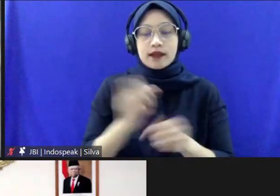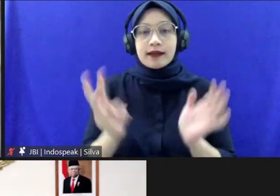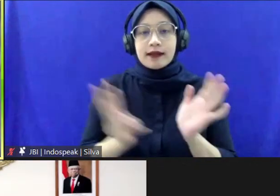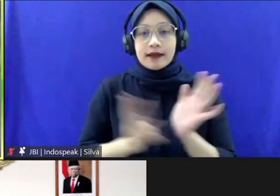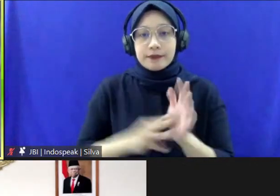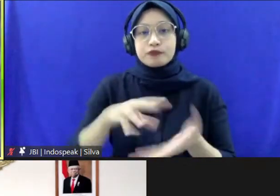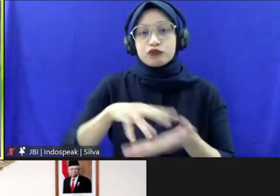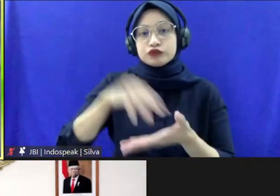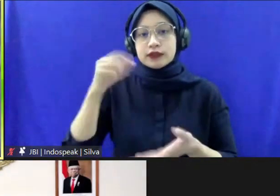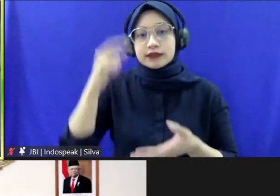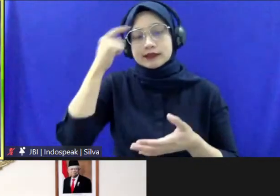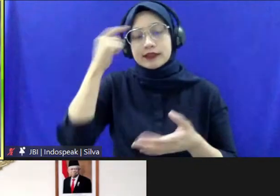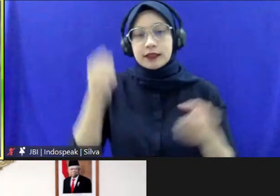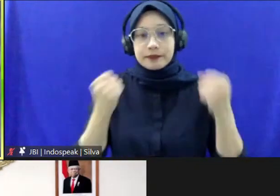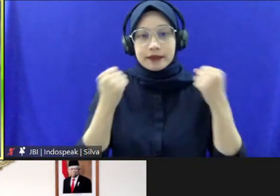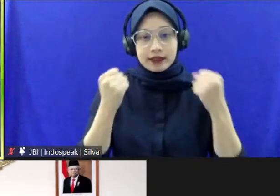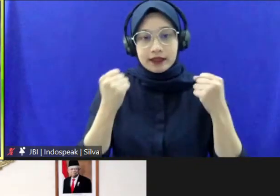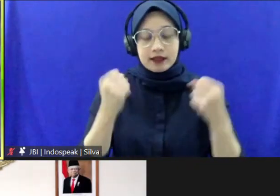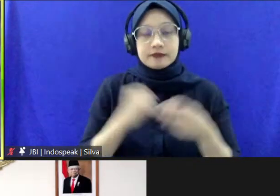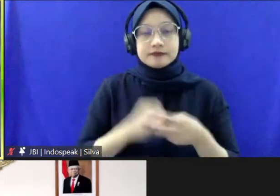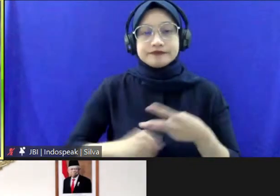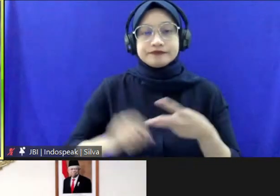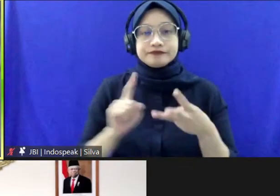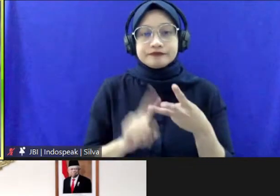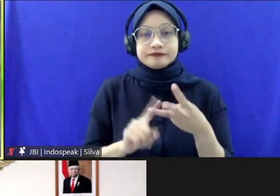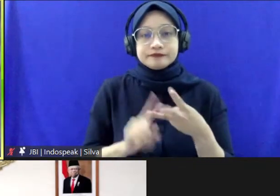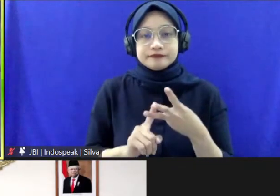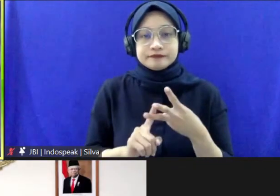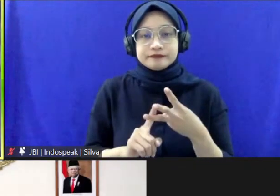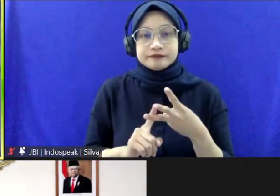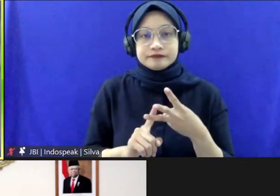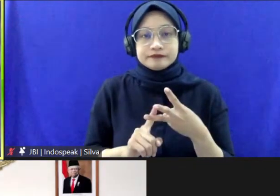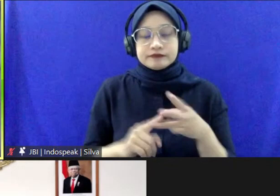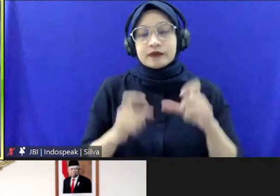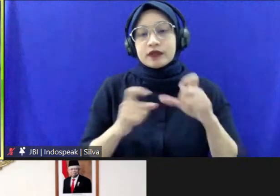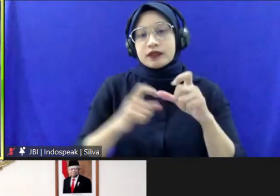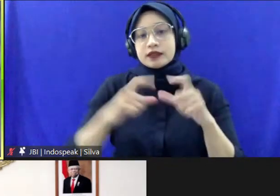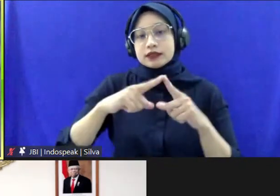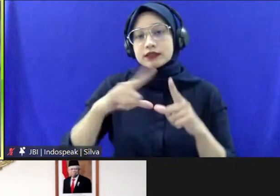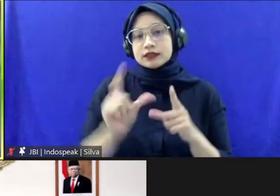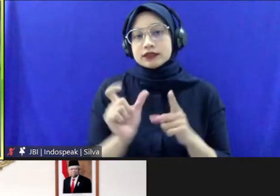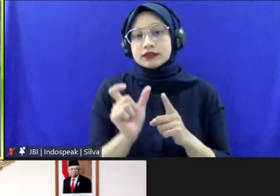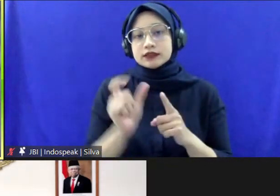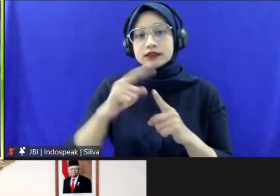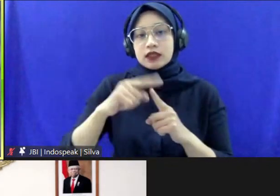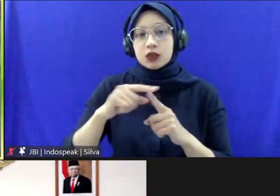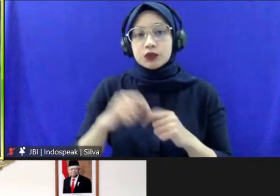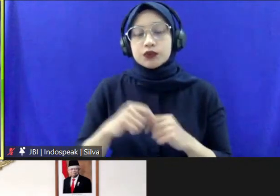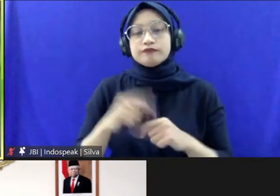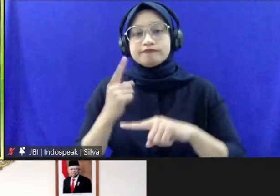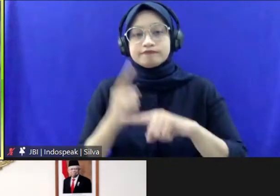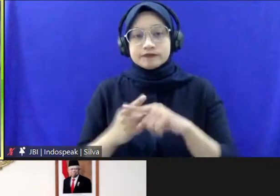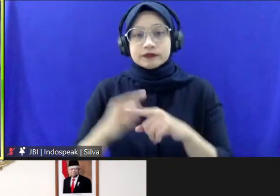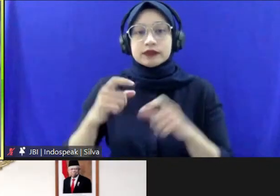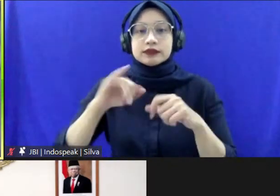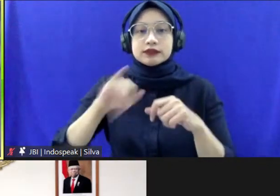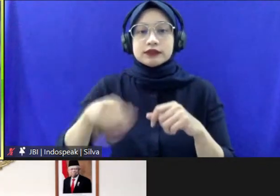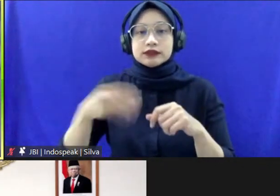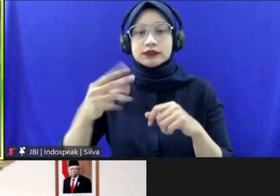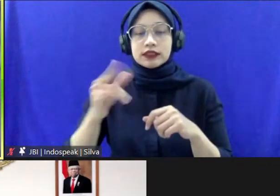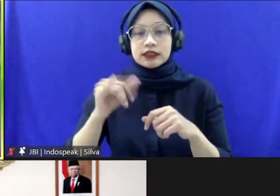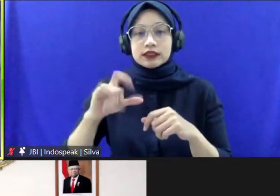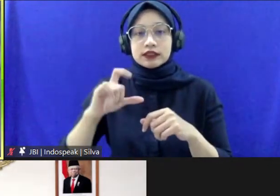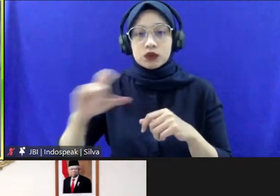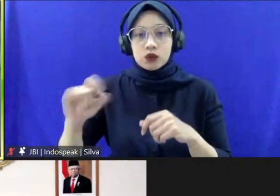After Ade, we have co-presenter Dr. Salut Muhyiddin and Dr. Jericho Pardosi, who will speak about maternal